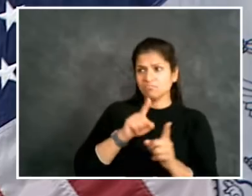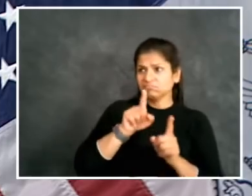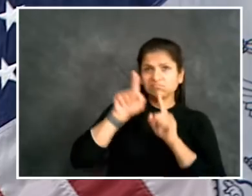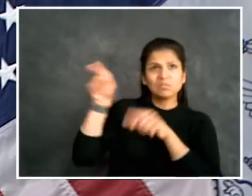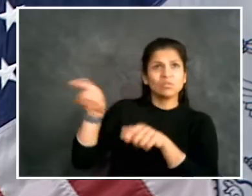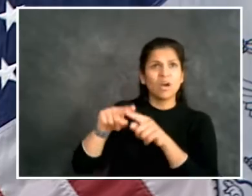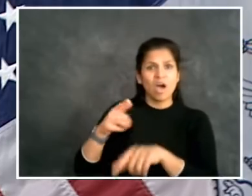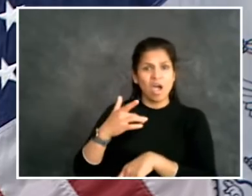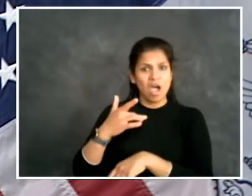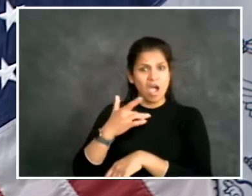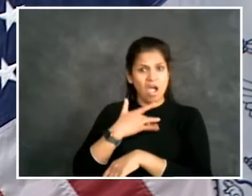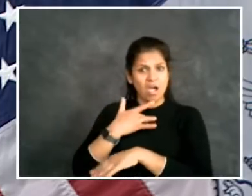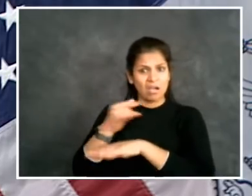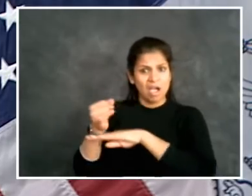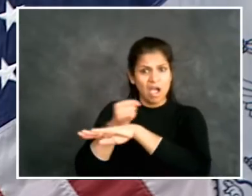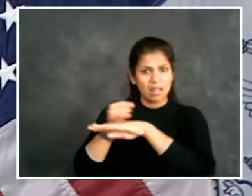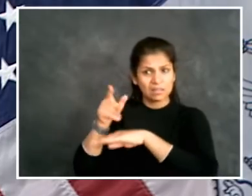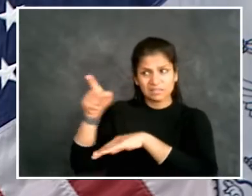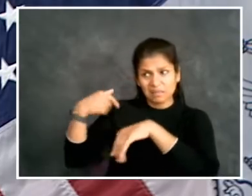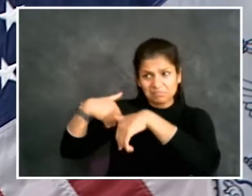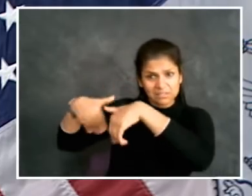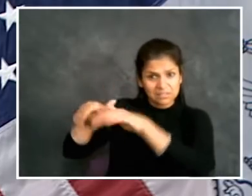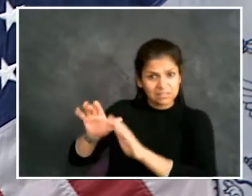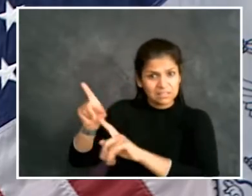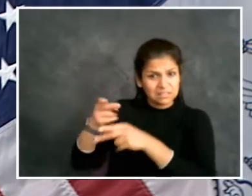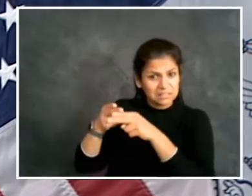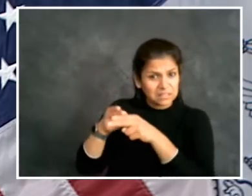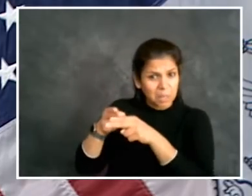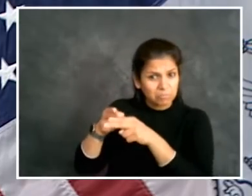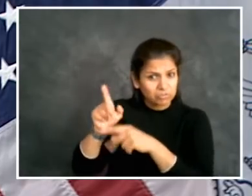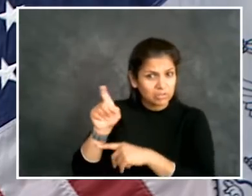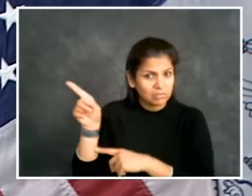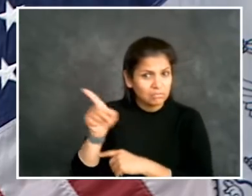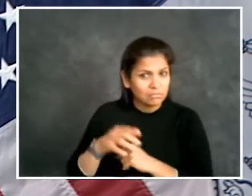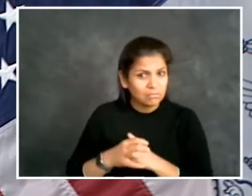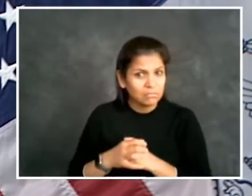doing their job under tough circumstances.